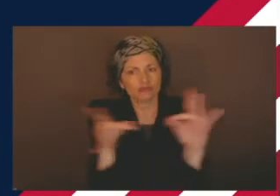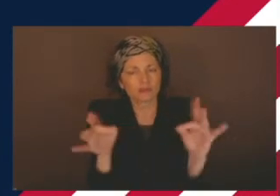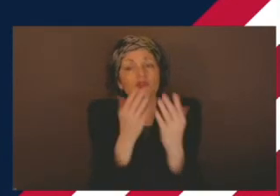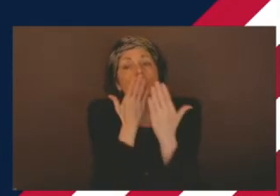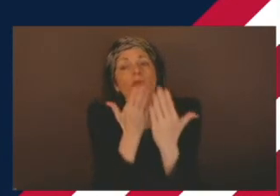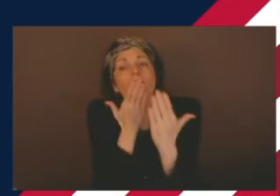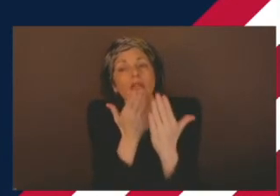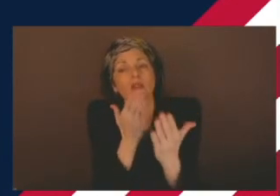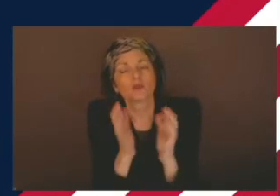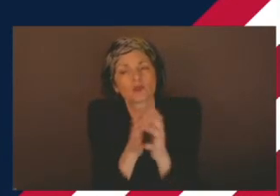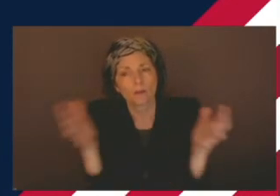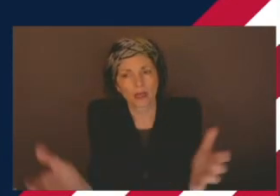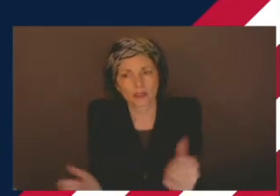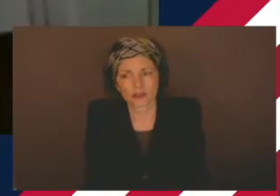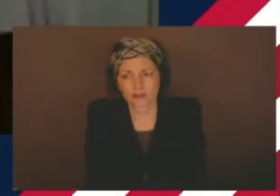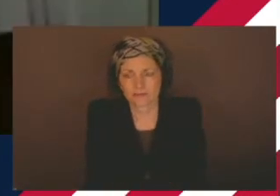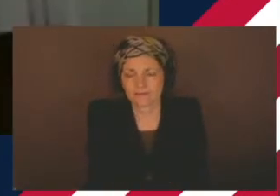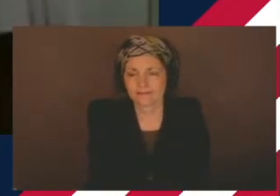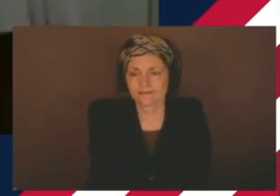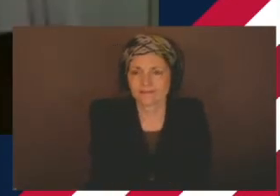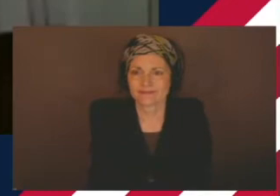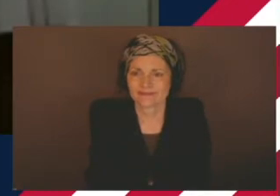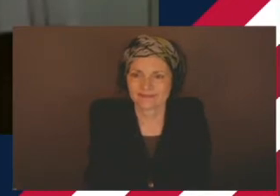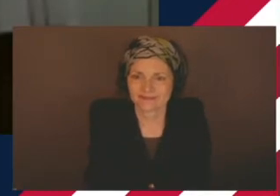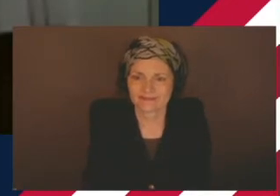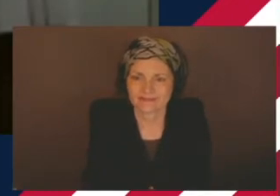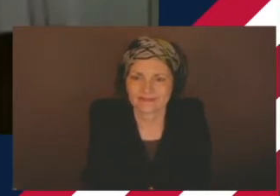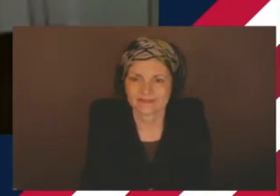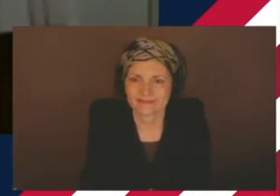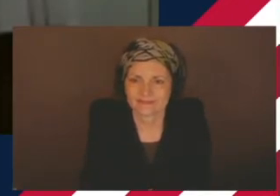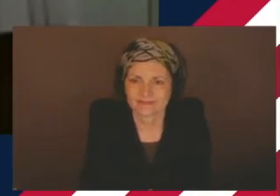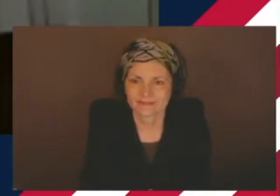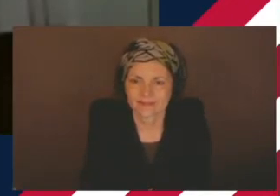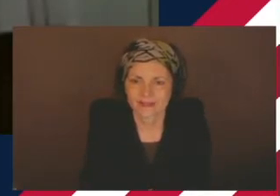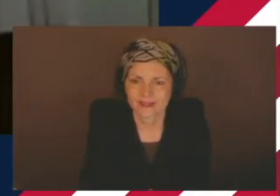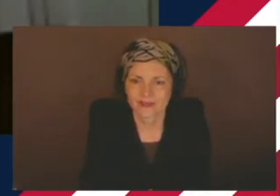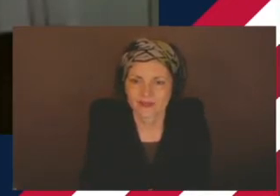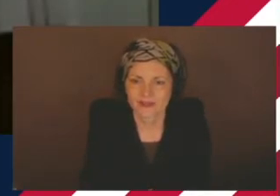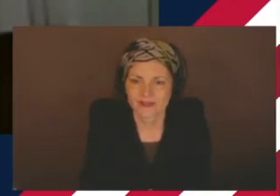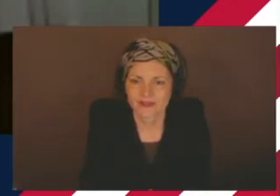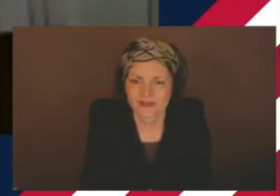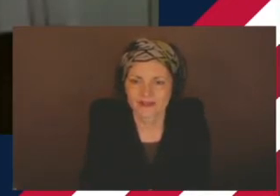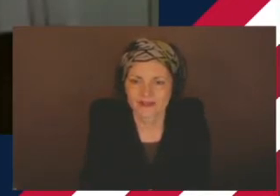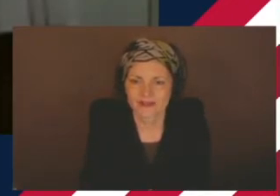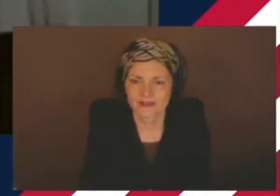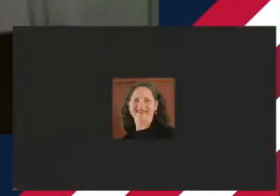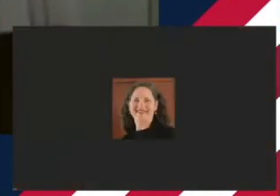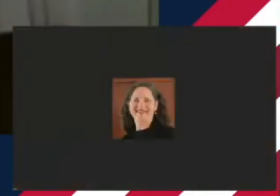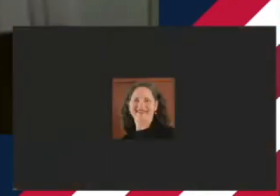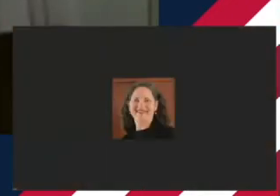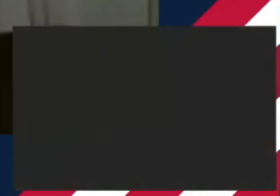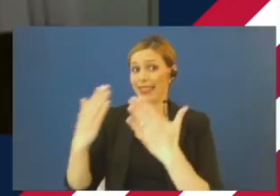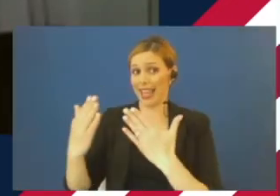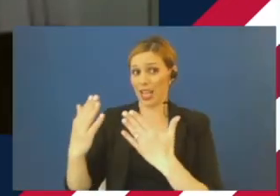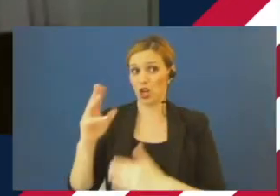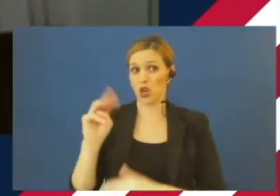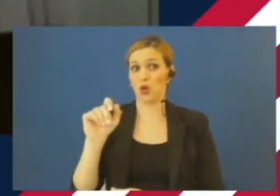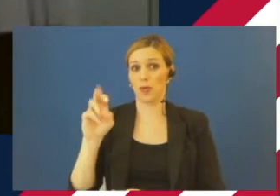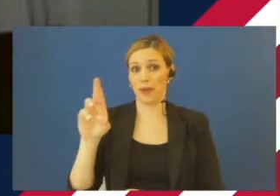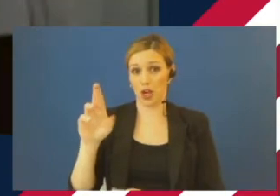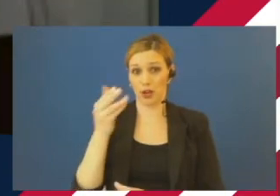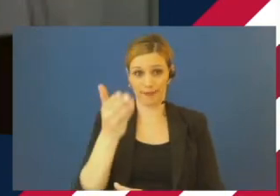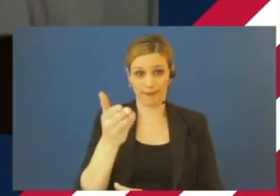a question from Ms. Smith. Thank you, Mayor Bottoms, and thank you so much, Ms. Zaya, for